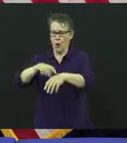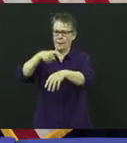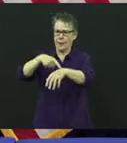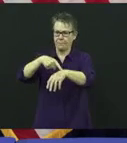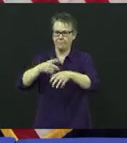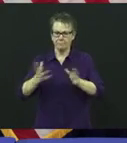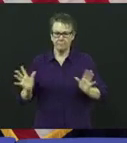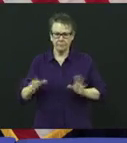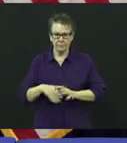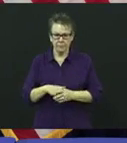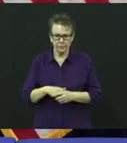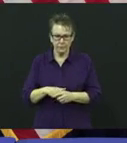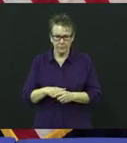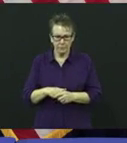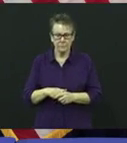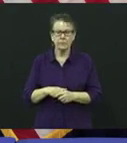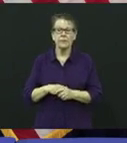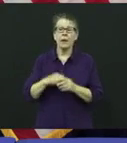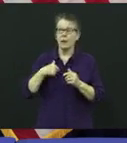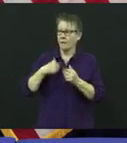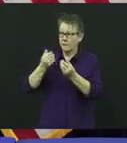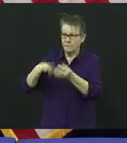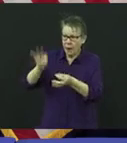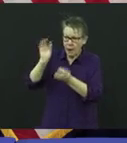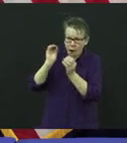specific sense, I promise you we'll give it to you.